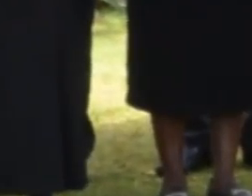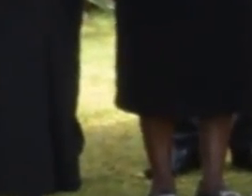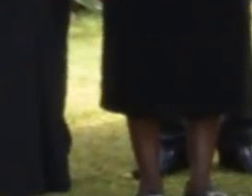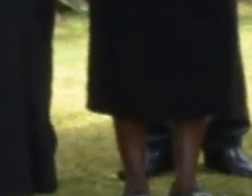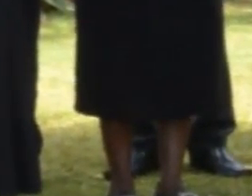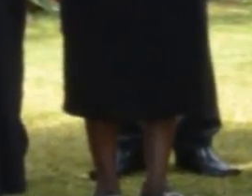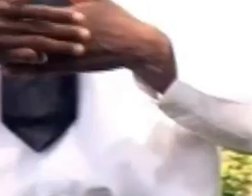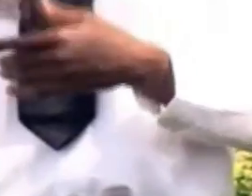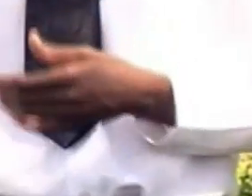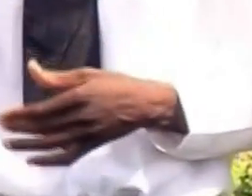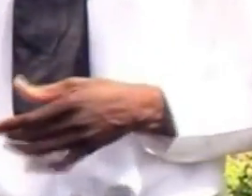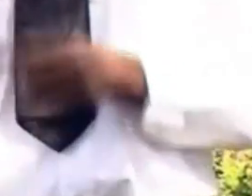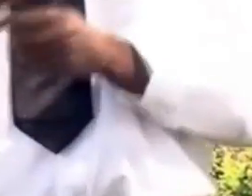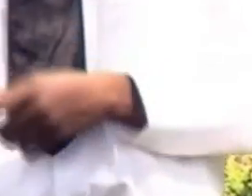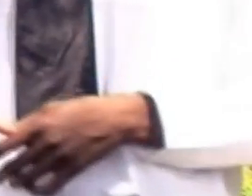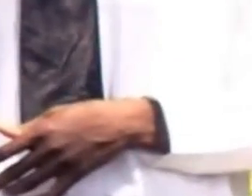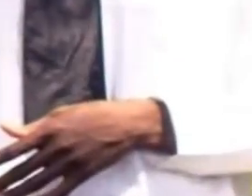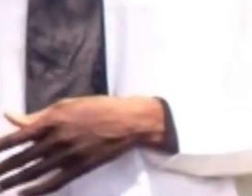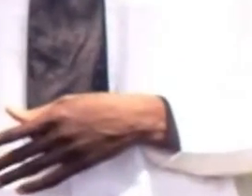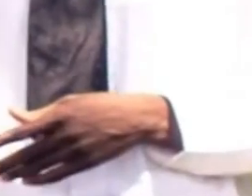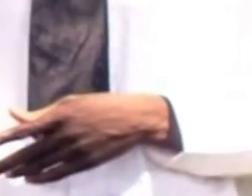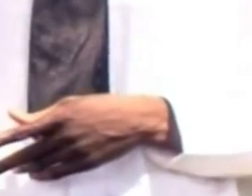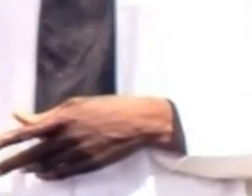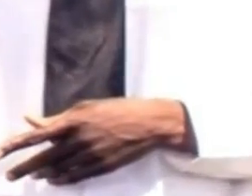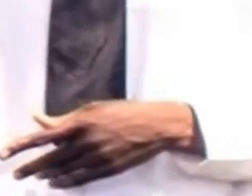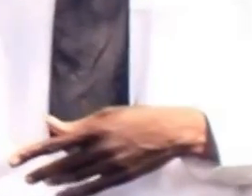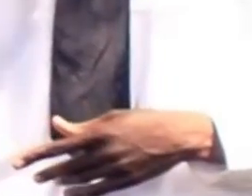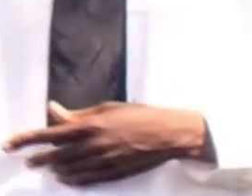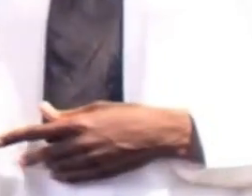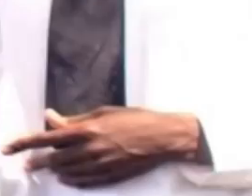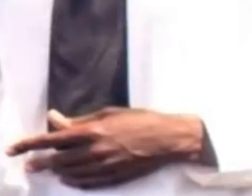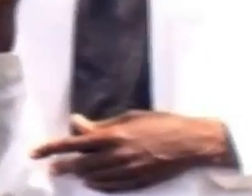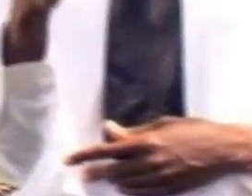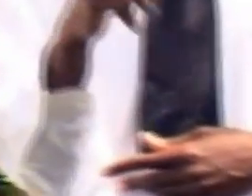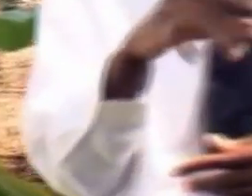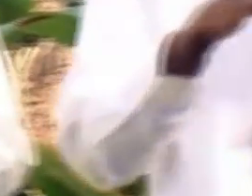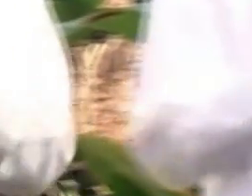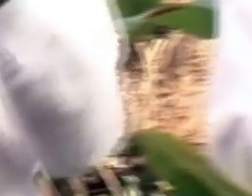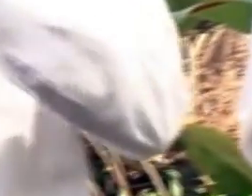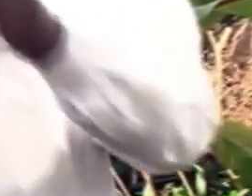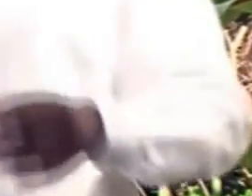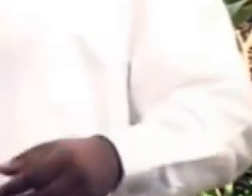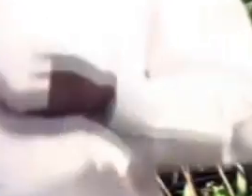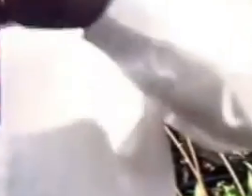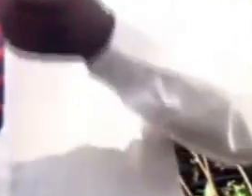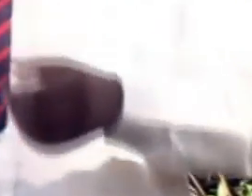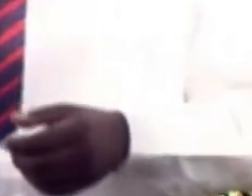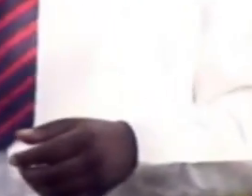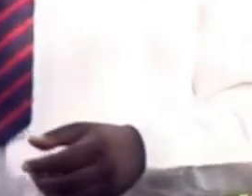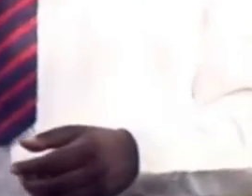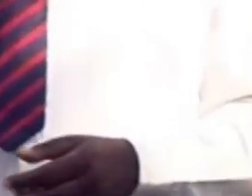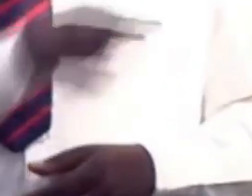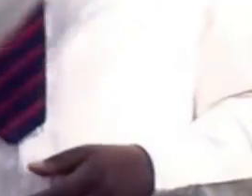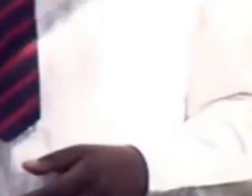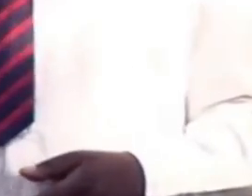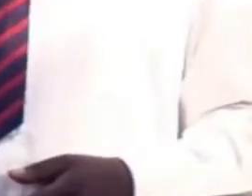Savior dear. Trusting that I someday shall see Jesus, my friend